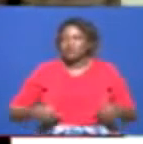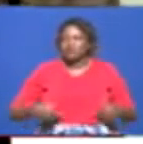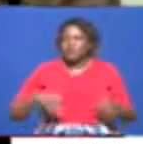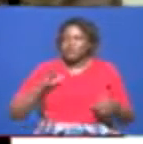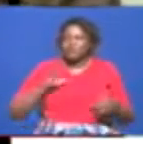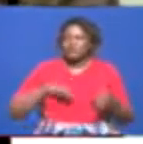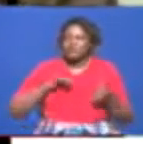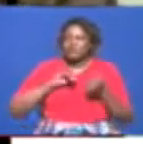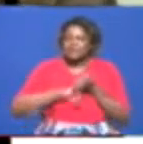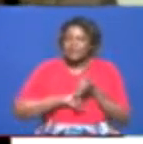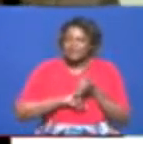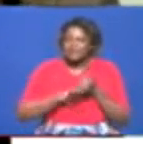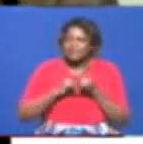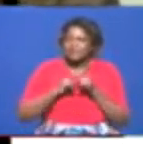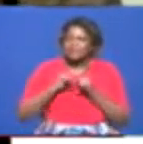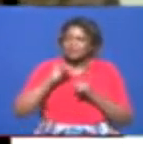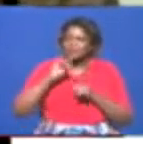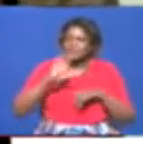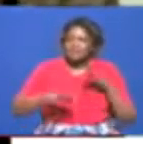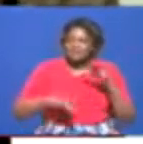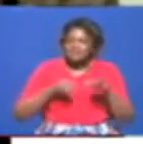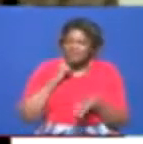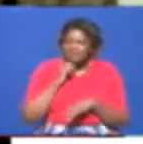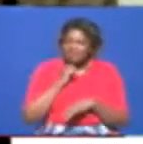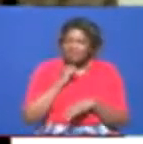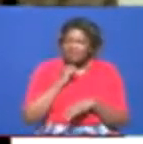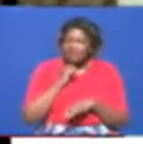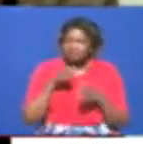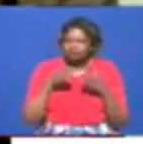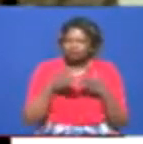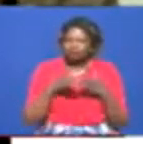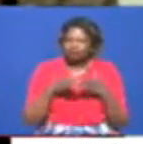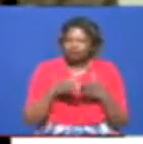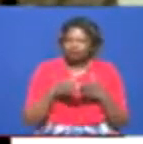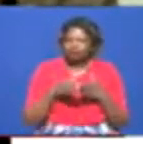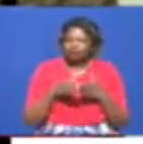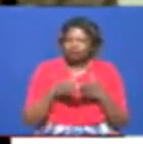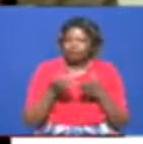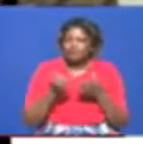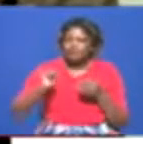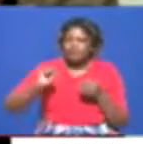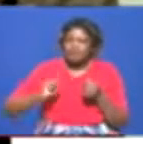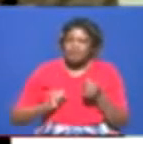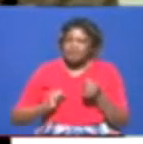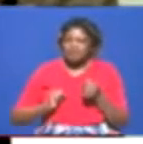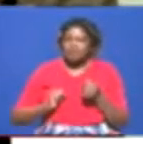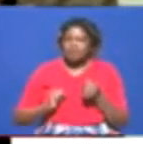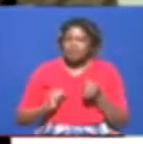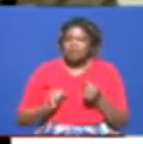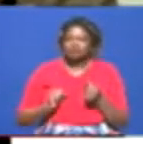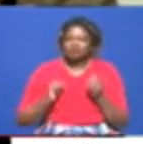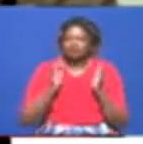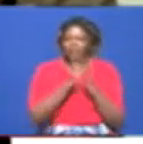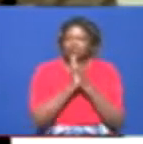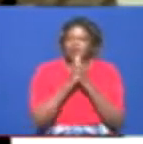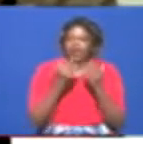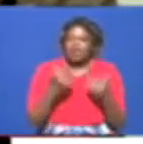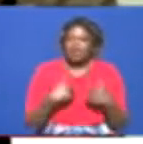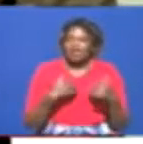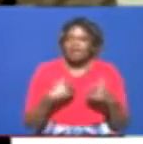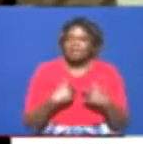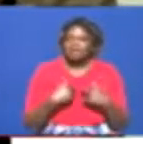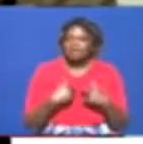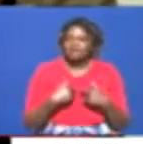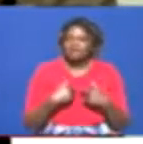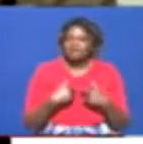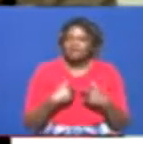for her stepfather to sexually abuse her. Jackline Wambiru, with a story of Marie's experience in